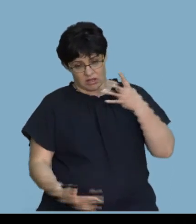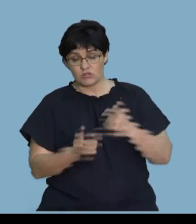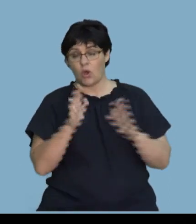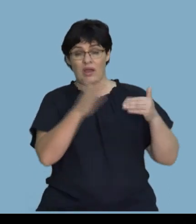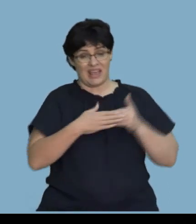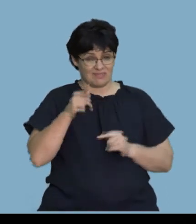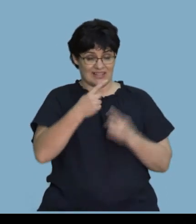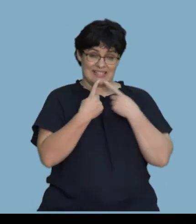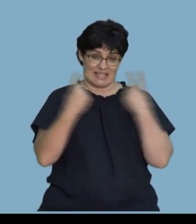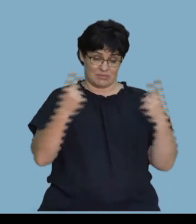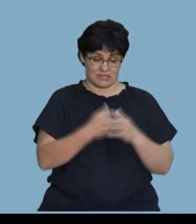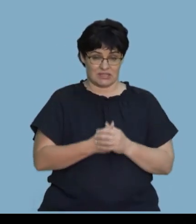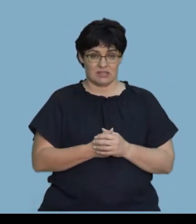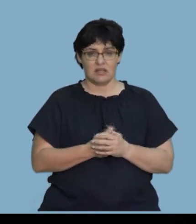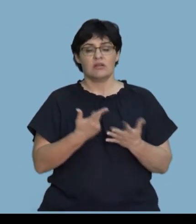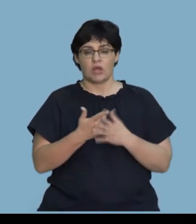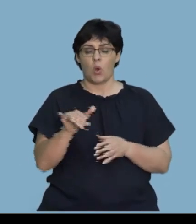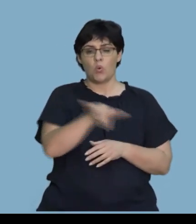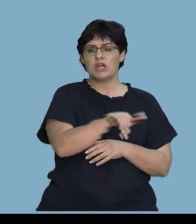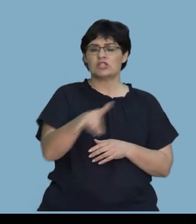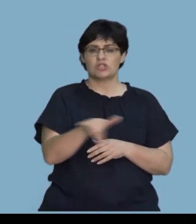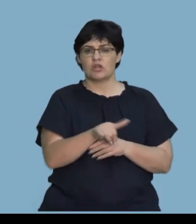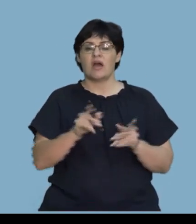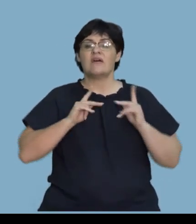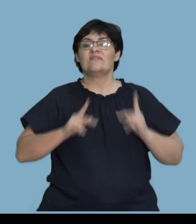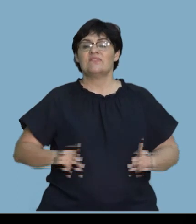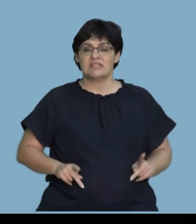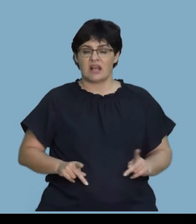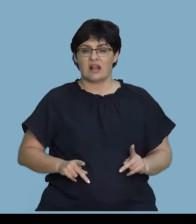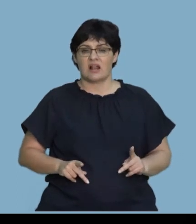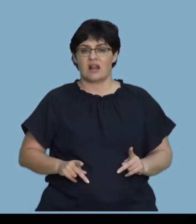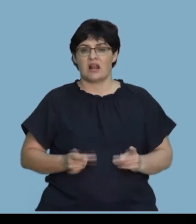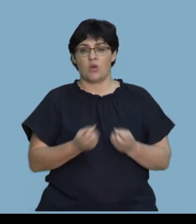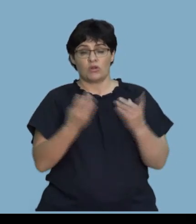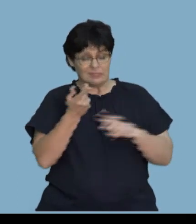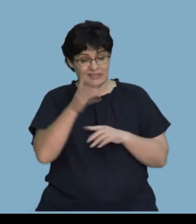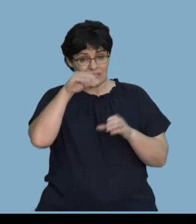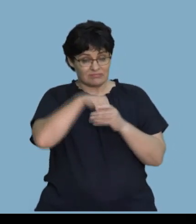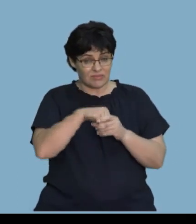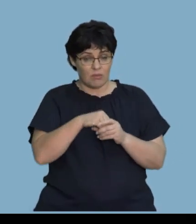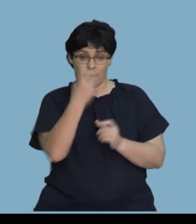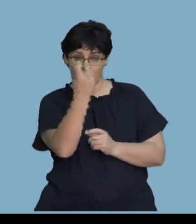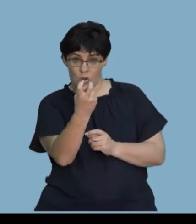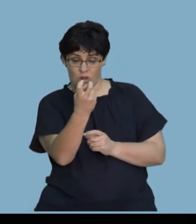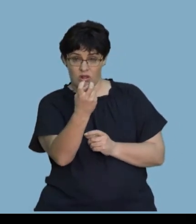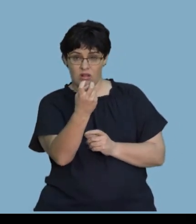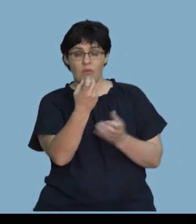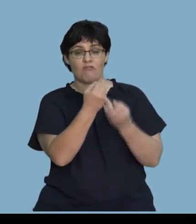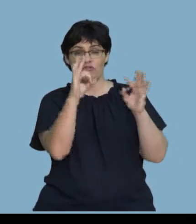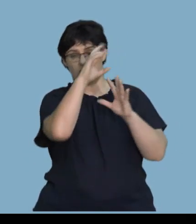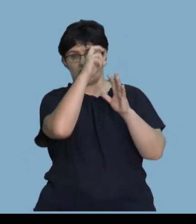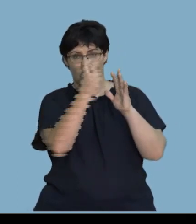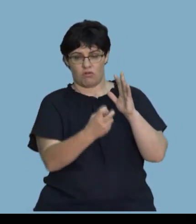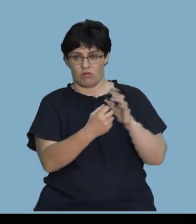careful attention to that statement, which says which one of the physical quantities associated with the ball during free